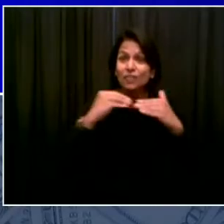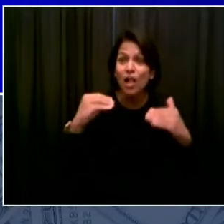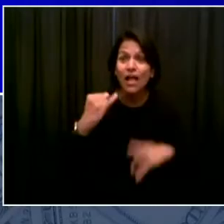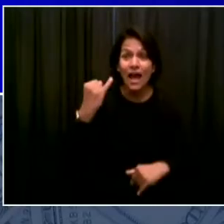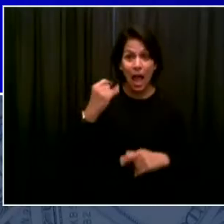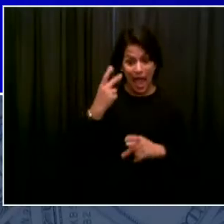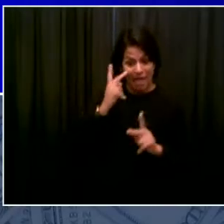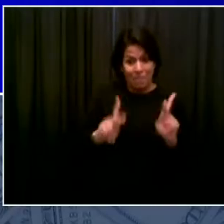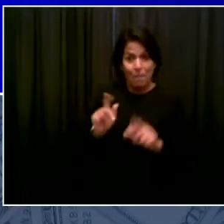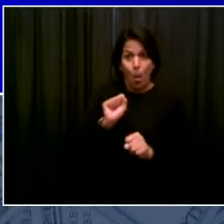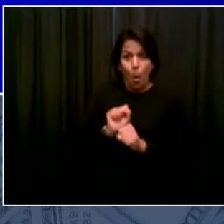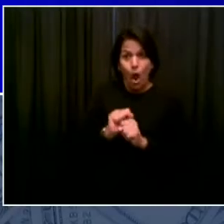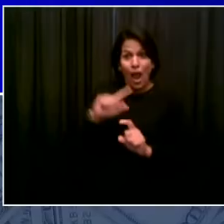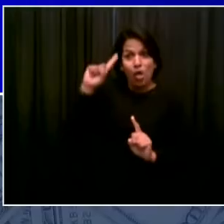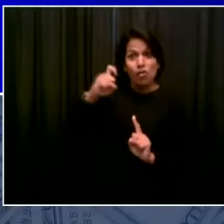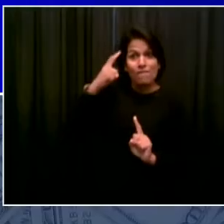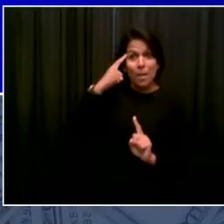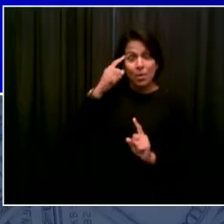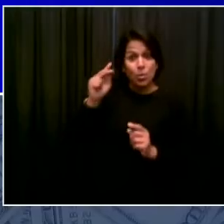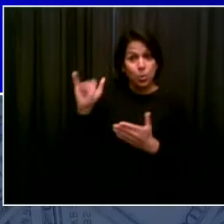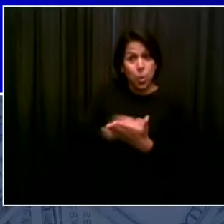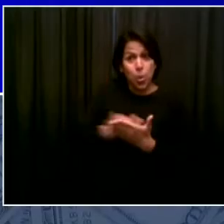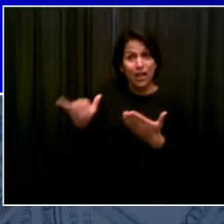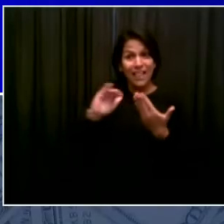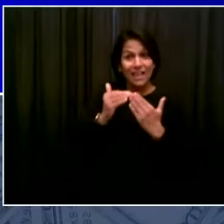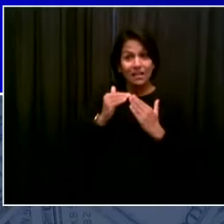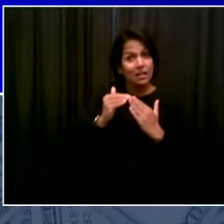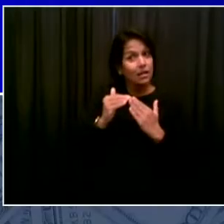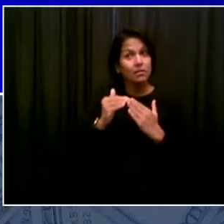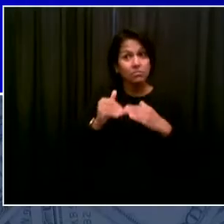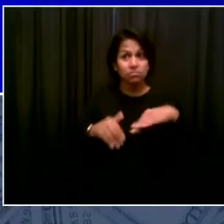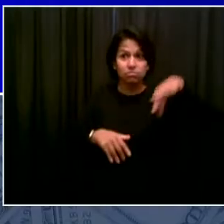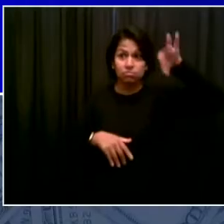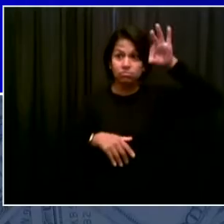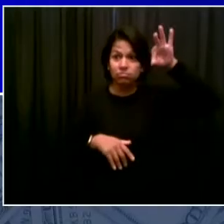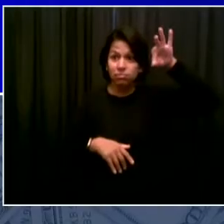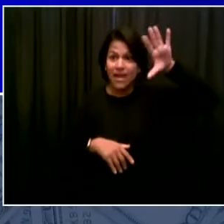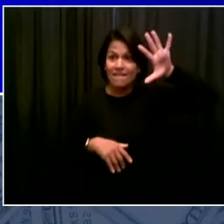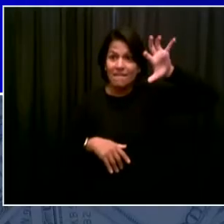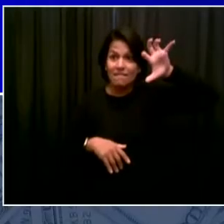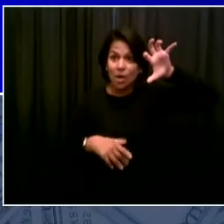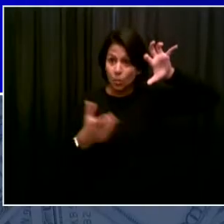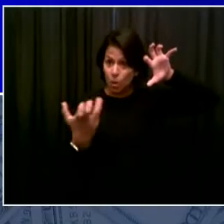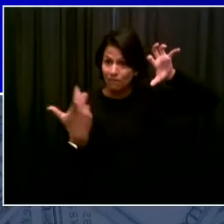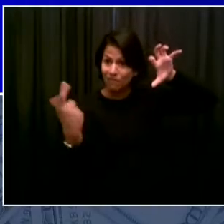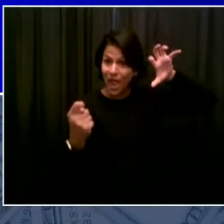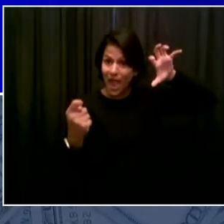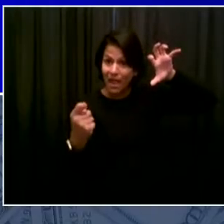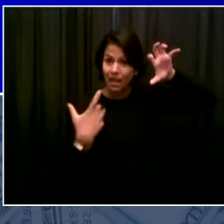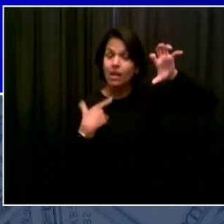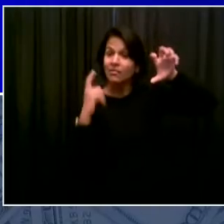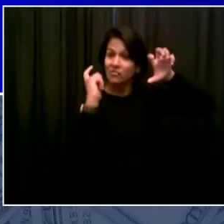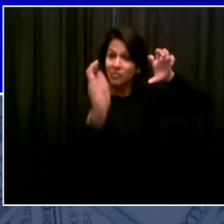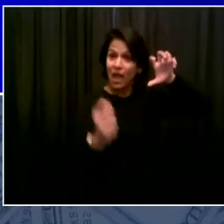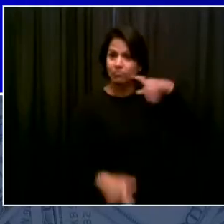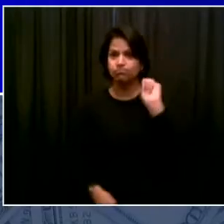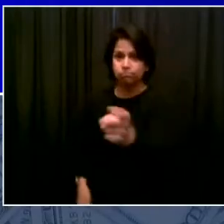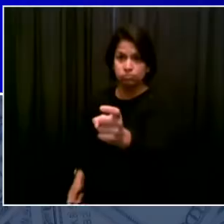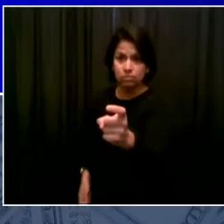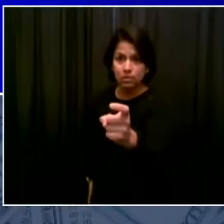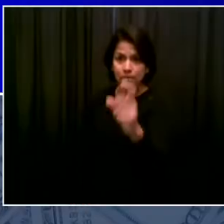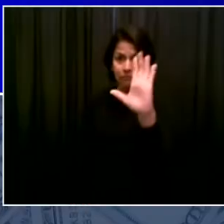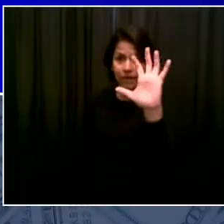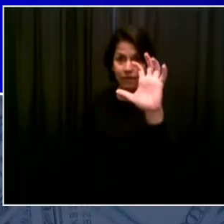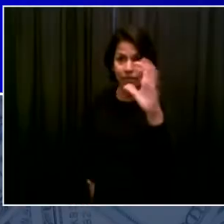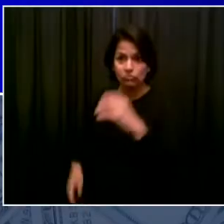additional action to encourage people. Here's the bottom line. The vaccination sites, of course, will be available. As always, it will be easy to